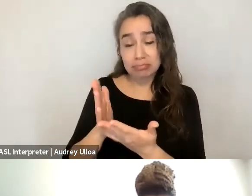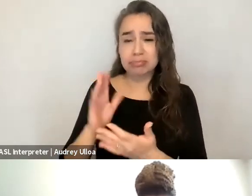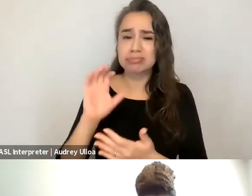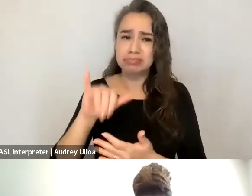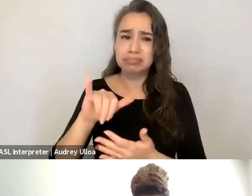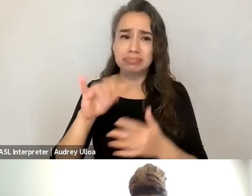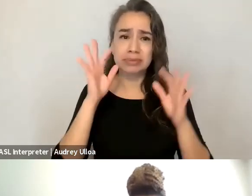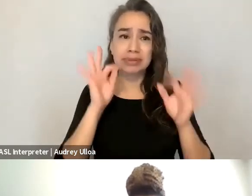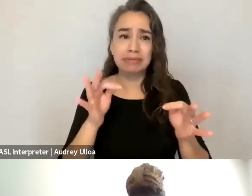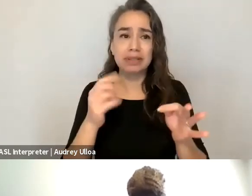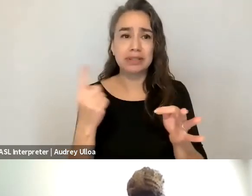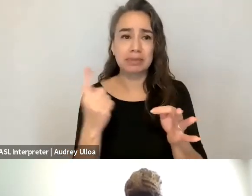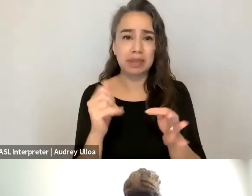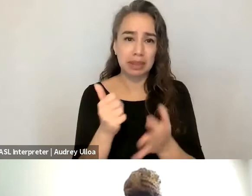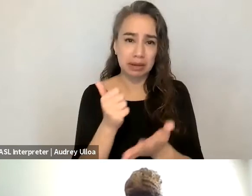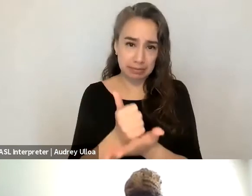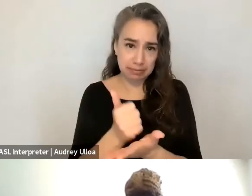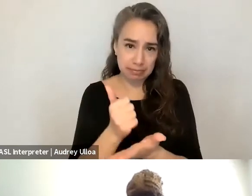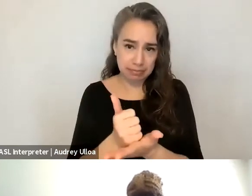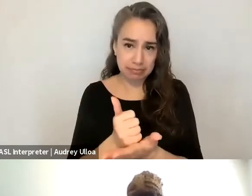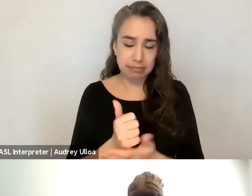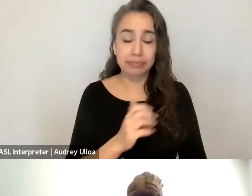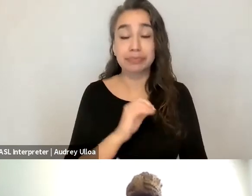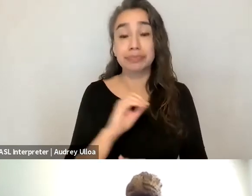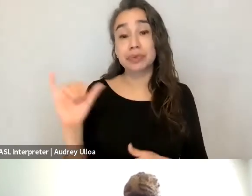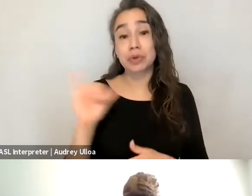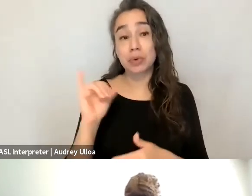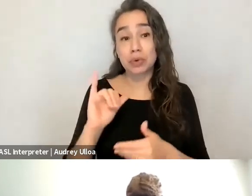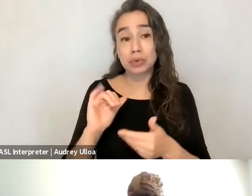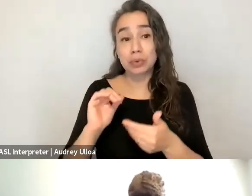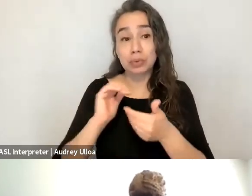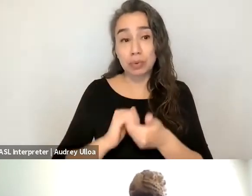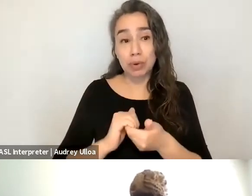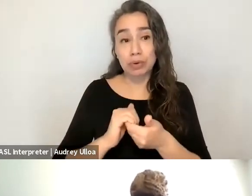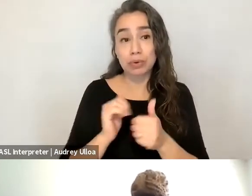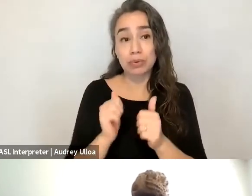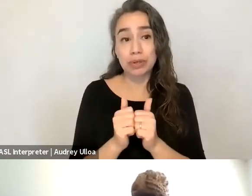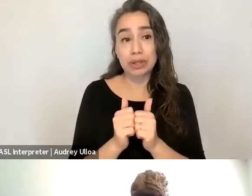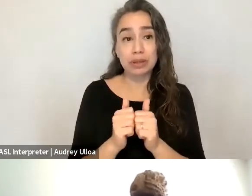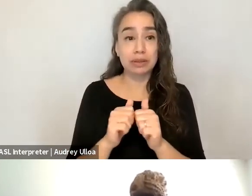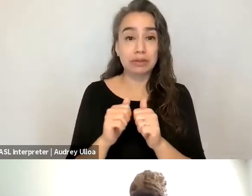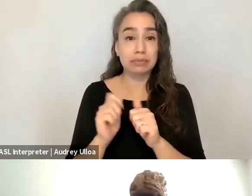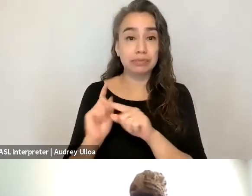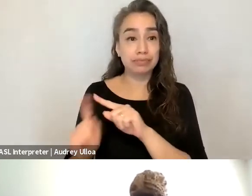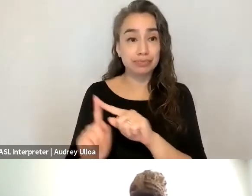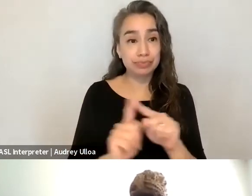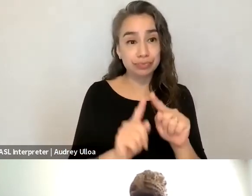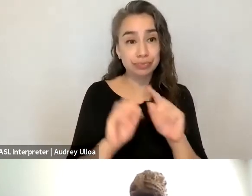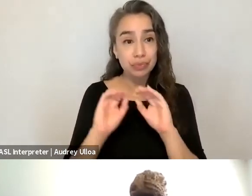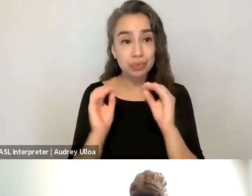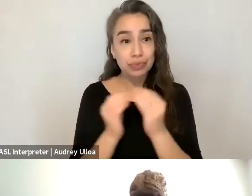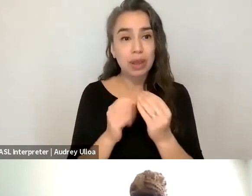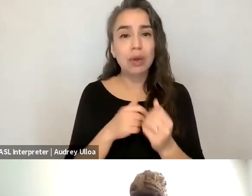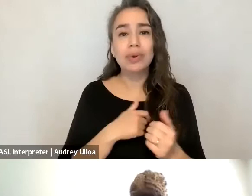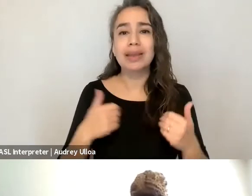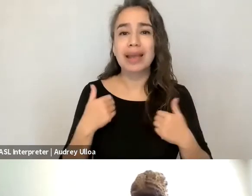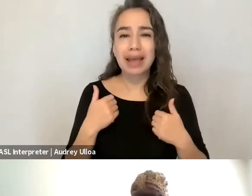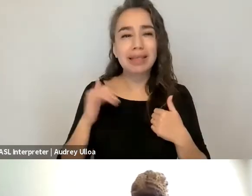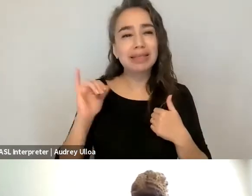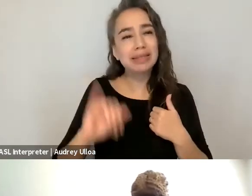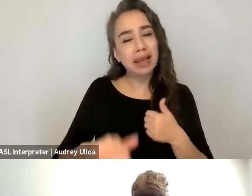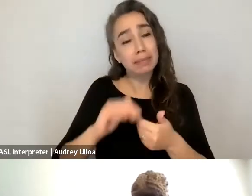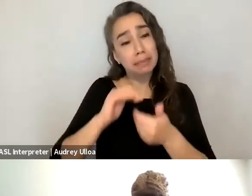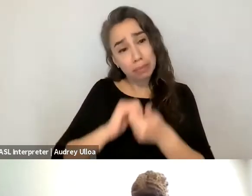that helped. And also partnering with organizations that we had a partnership with, but not